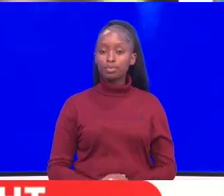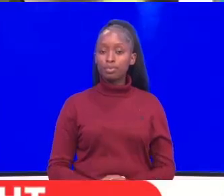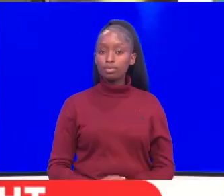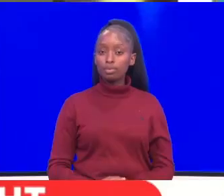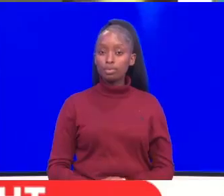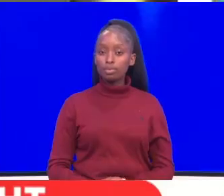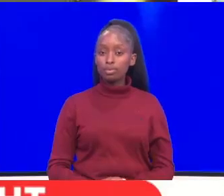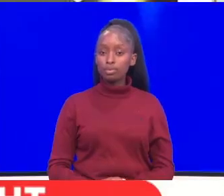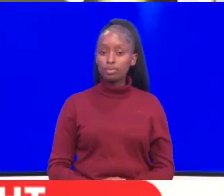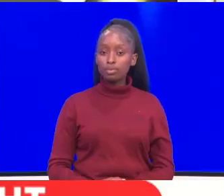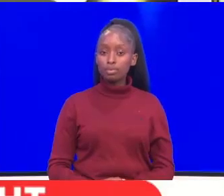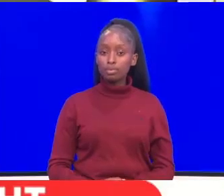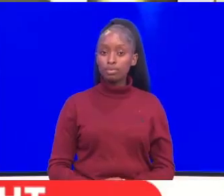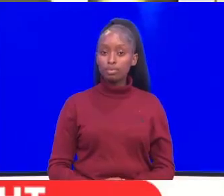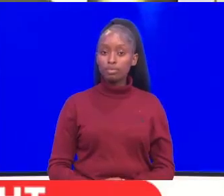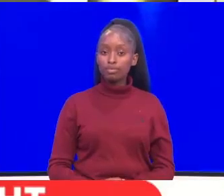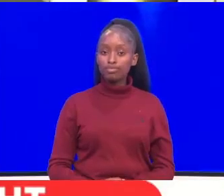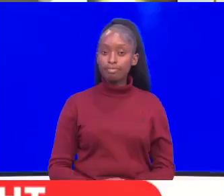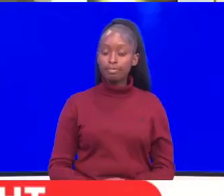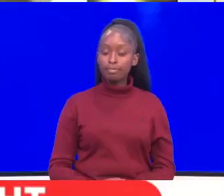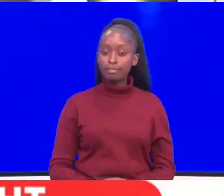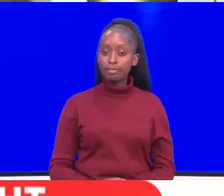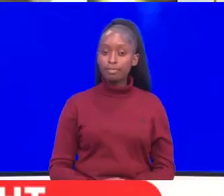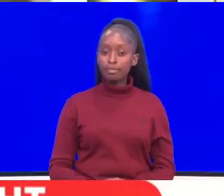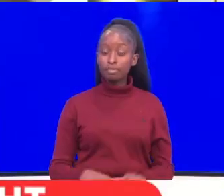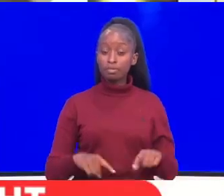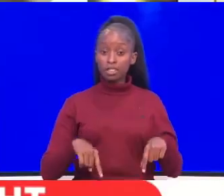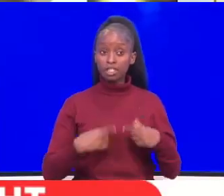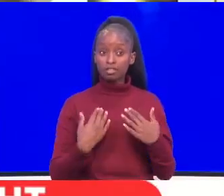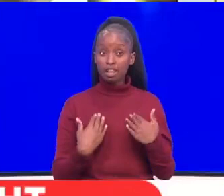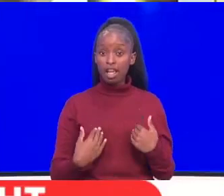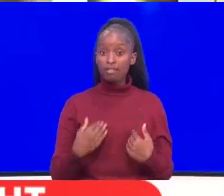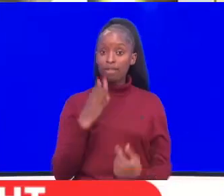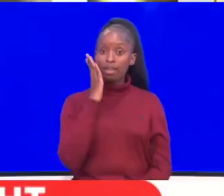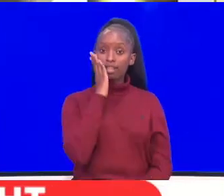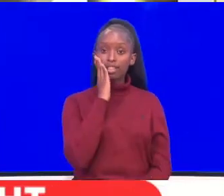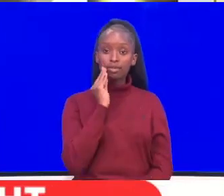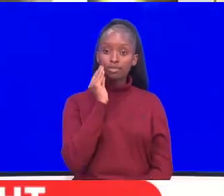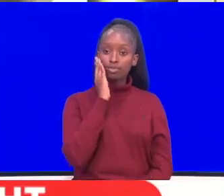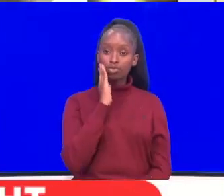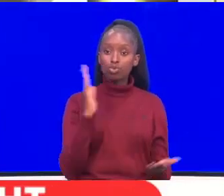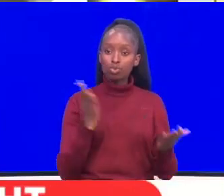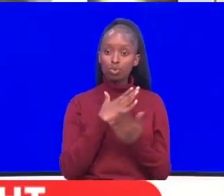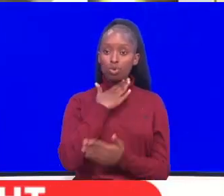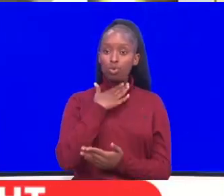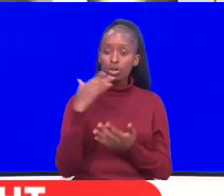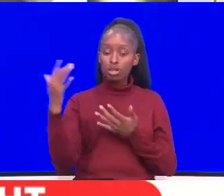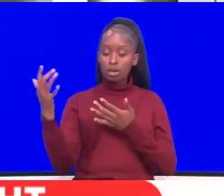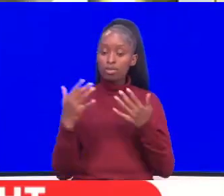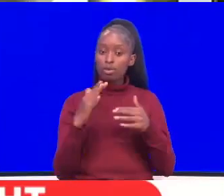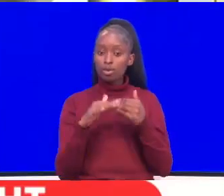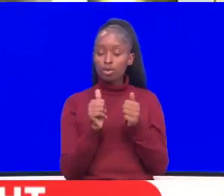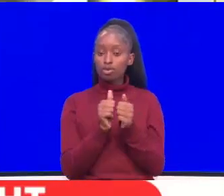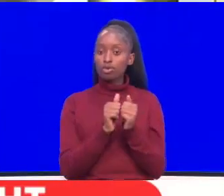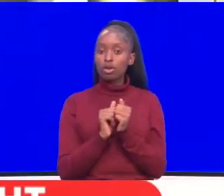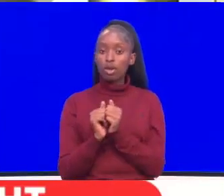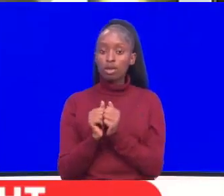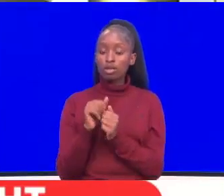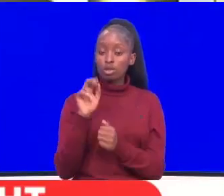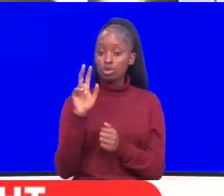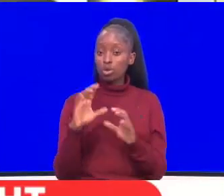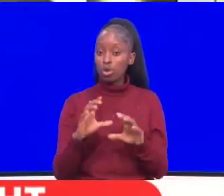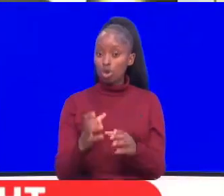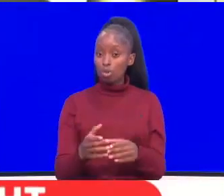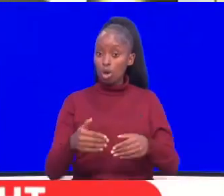Friday After Next is an experience where we want to bring basketball culture to communities. We want to integrate the